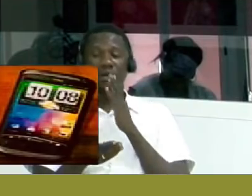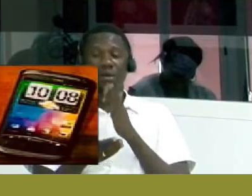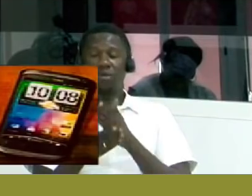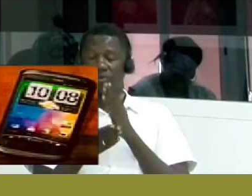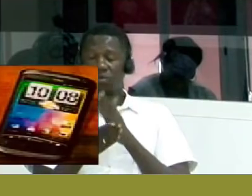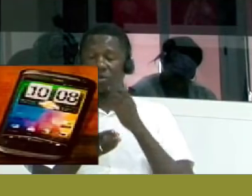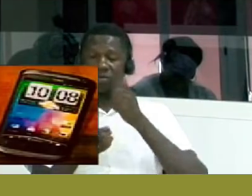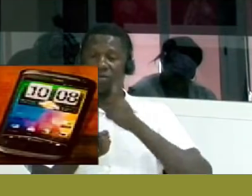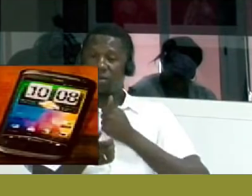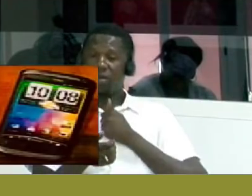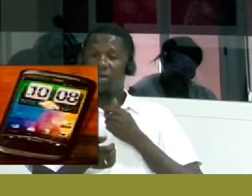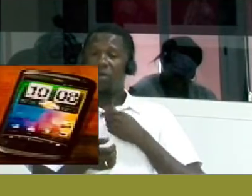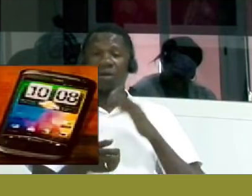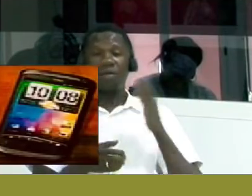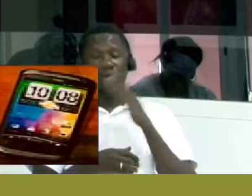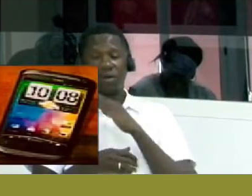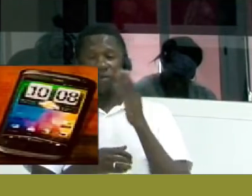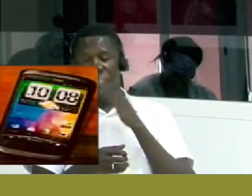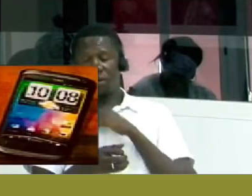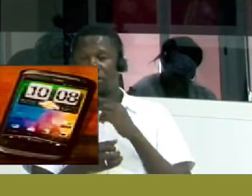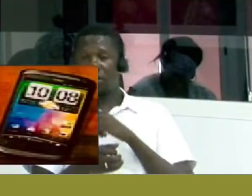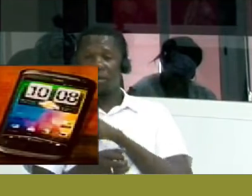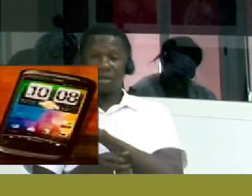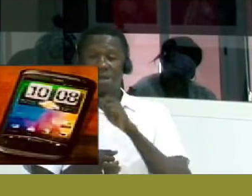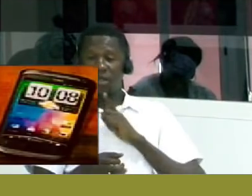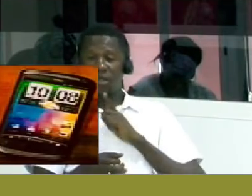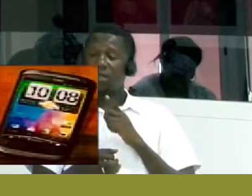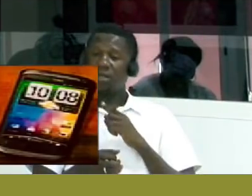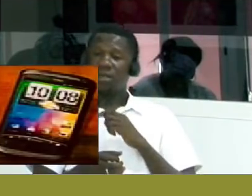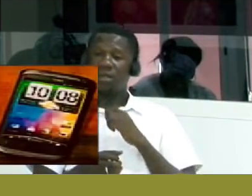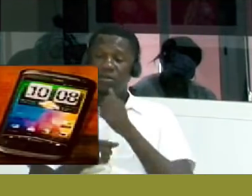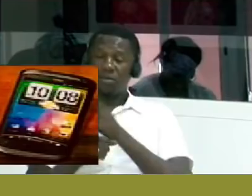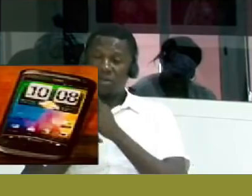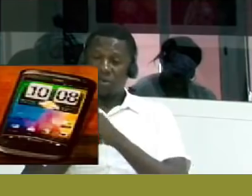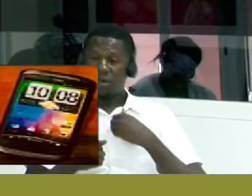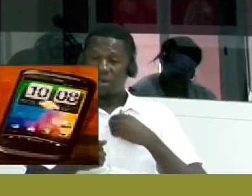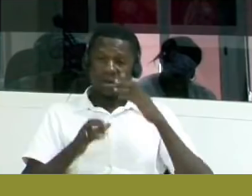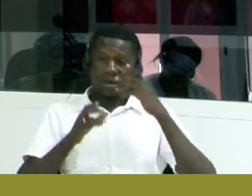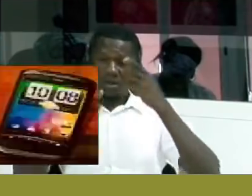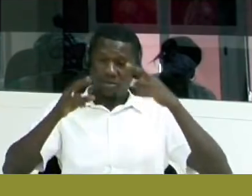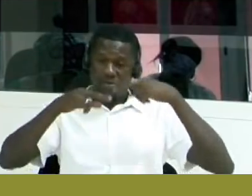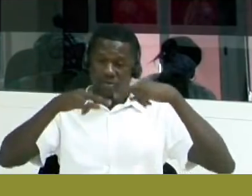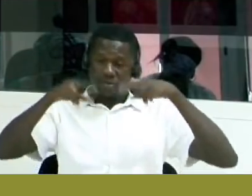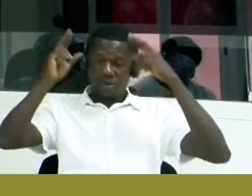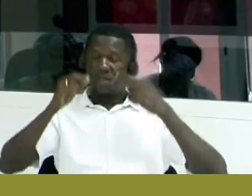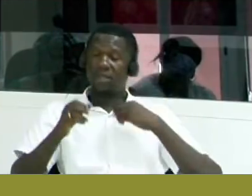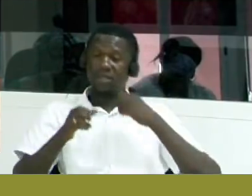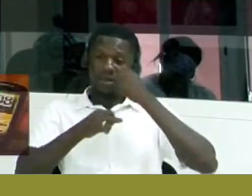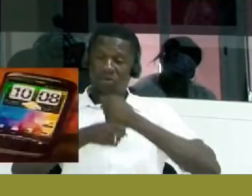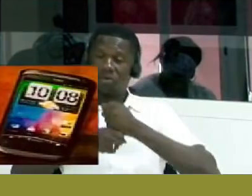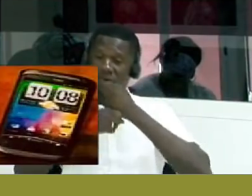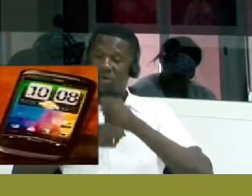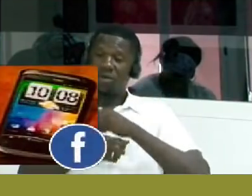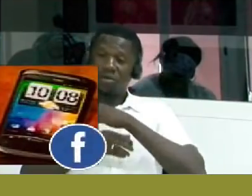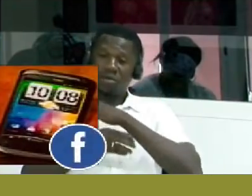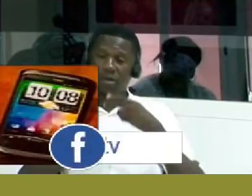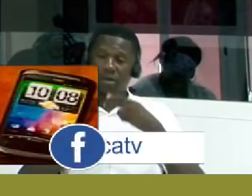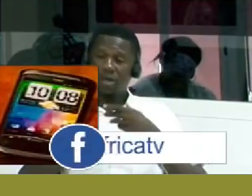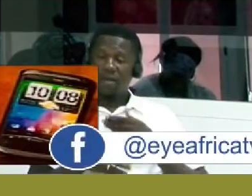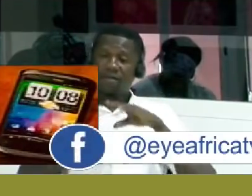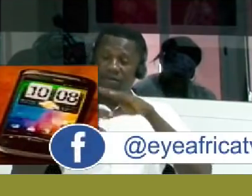there was absolute lies. And they planted people in the mosques, in the churches. I have a particular